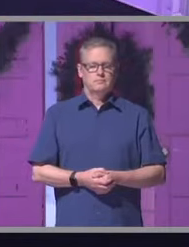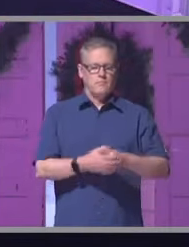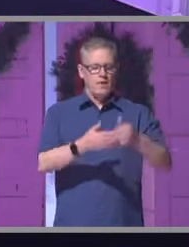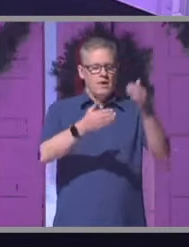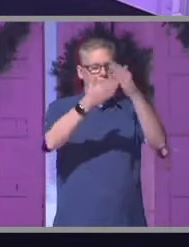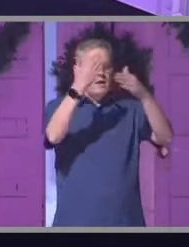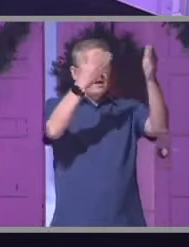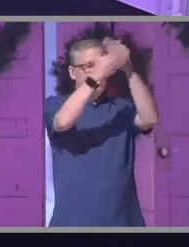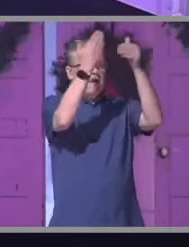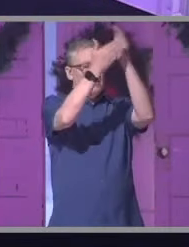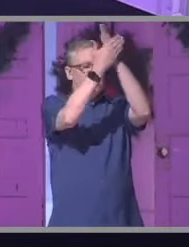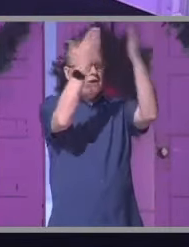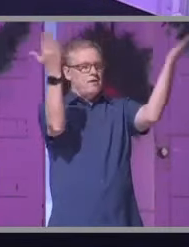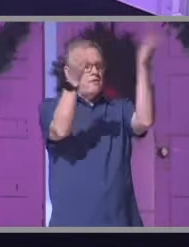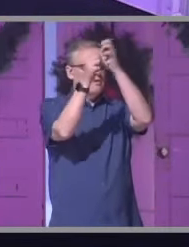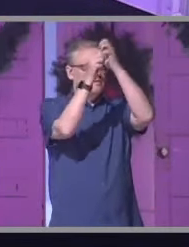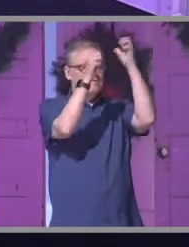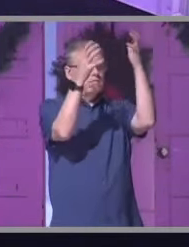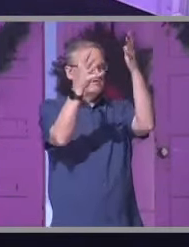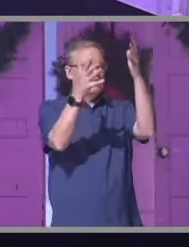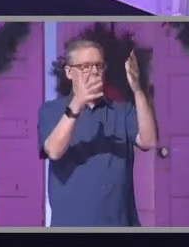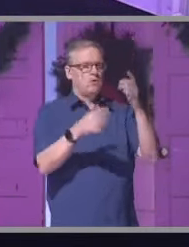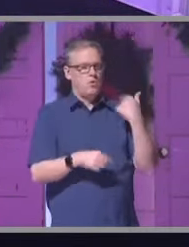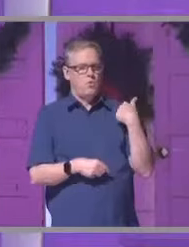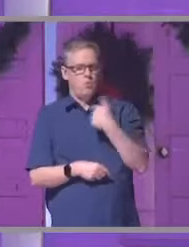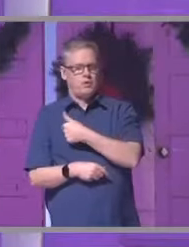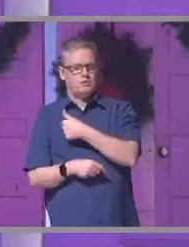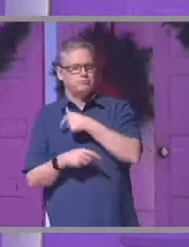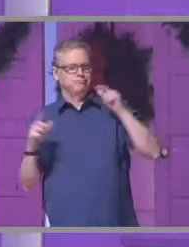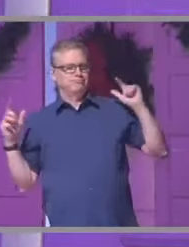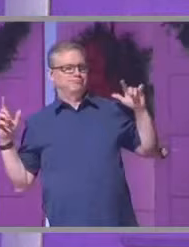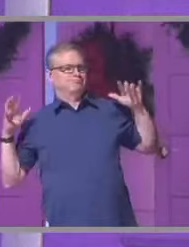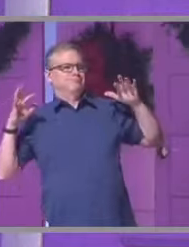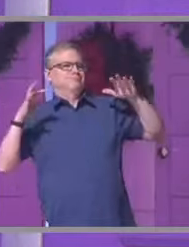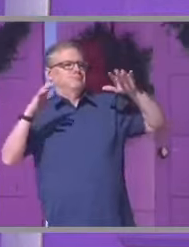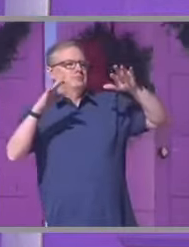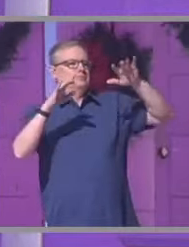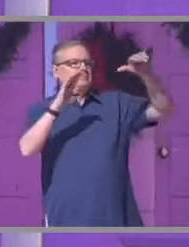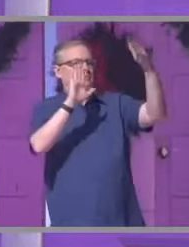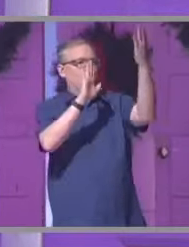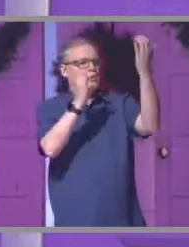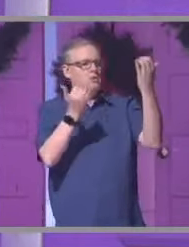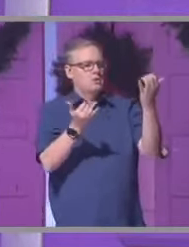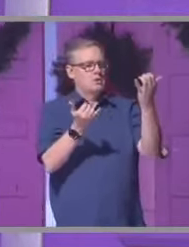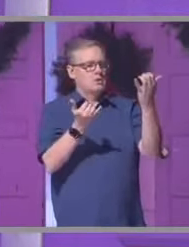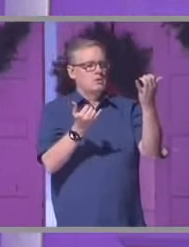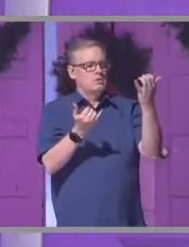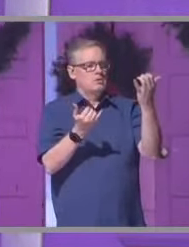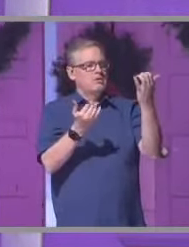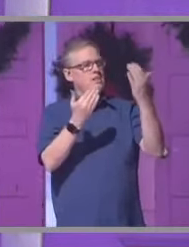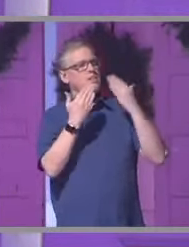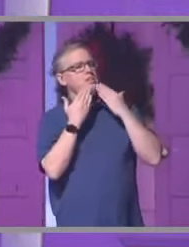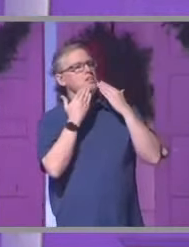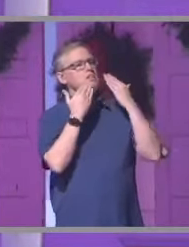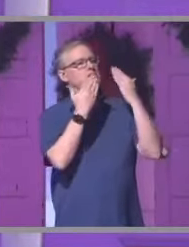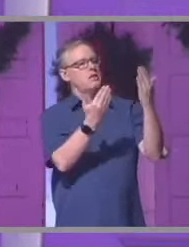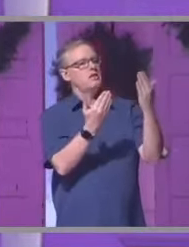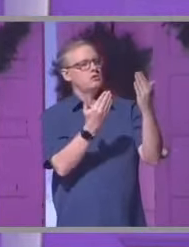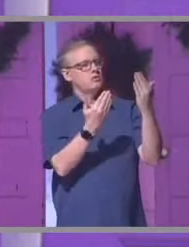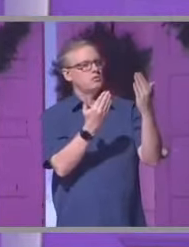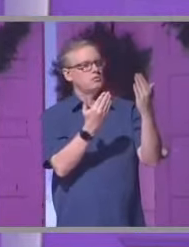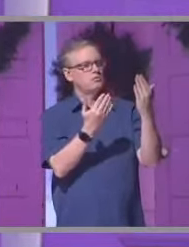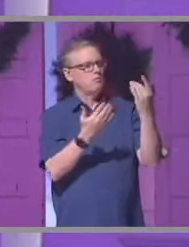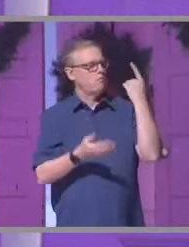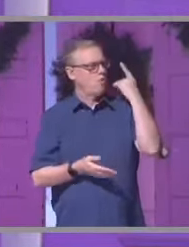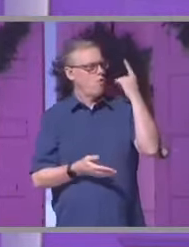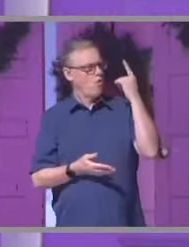Father, we come before you today, God, thanking you that you are